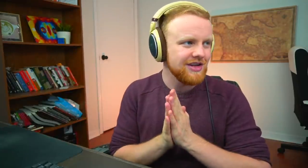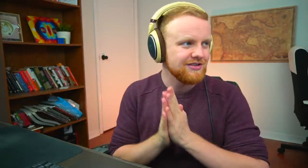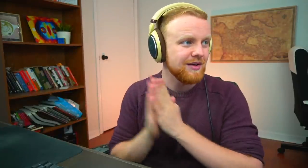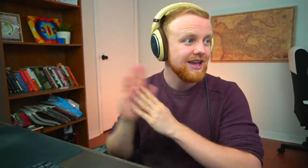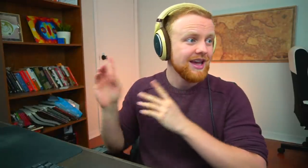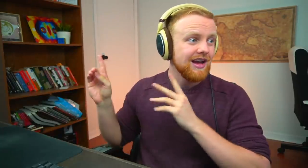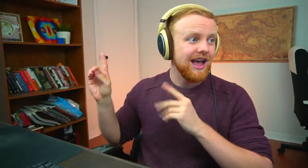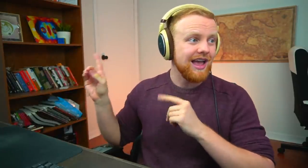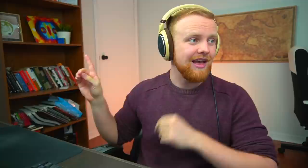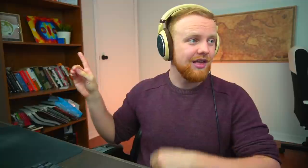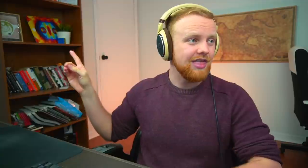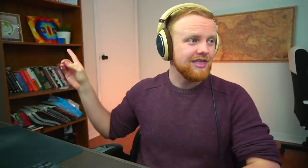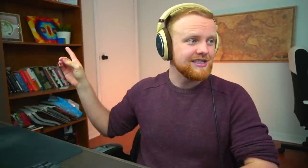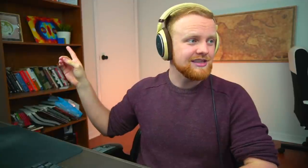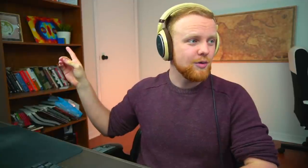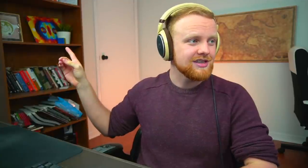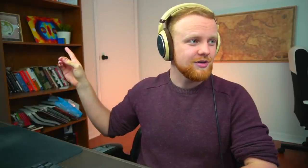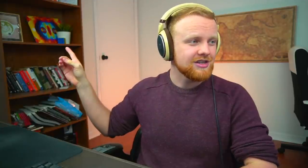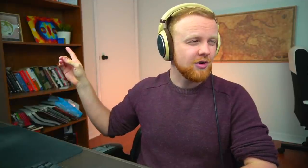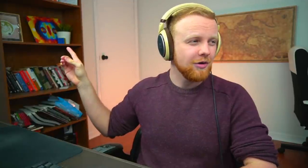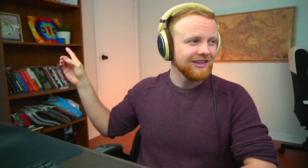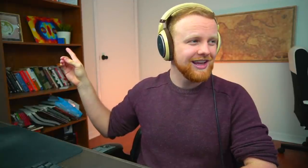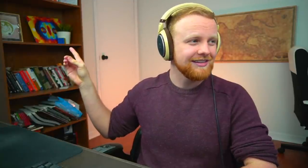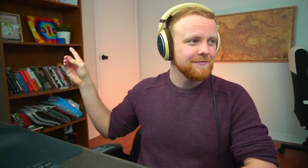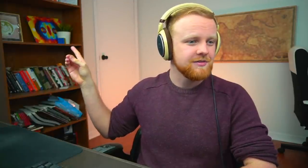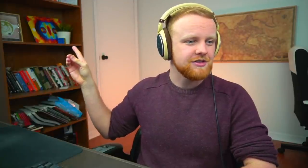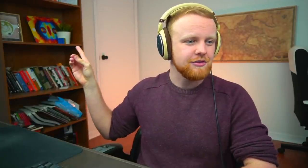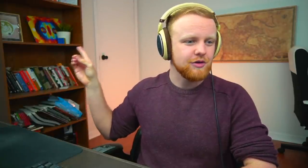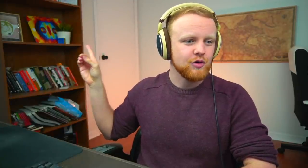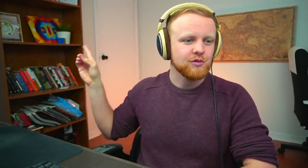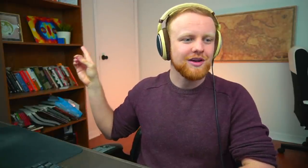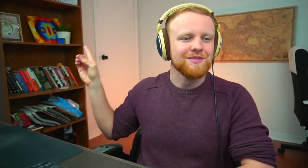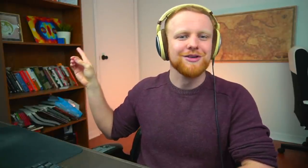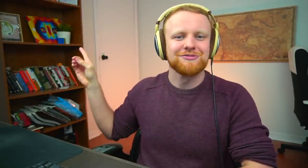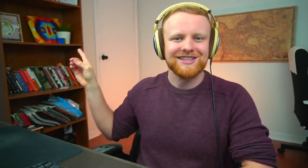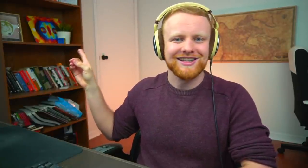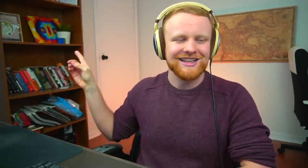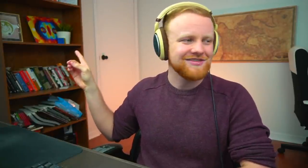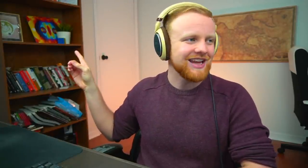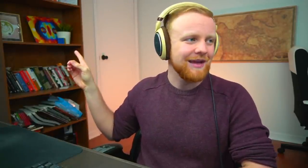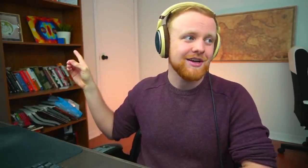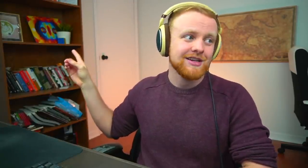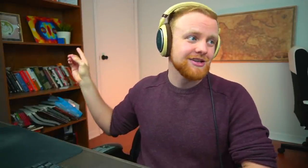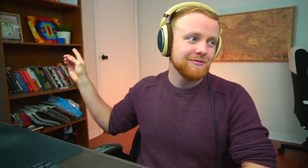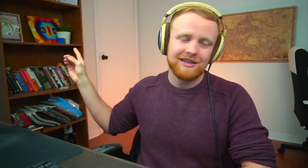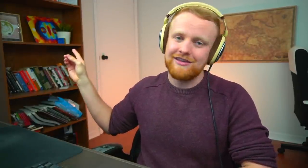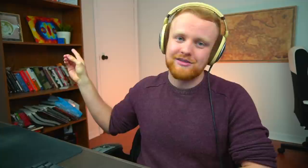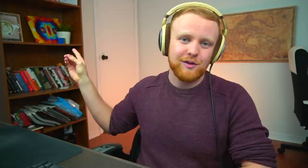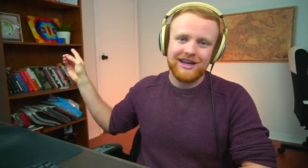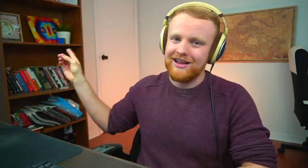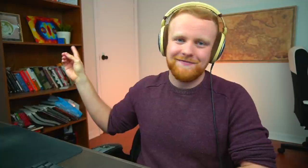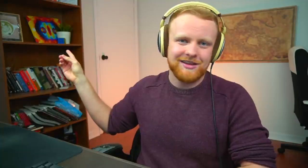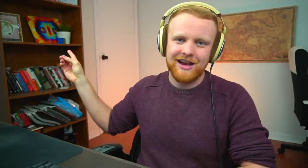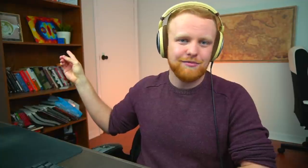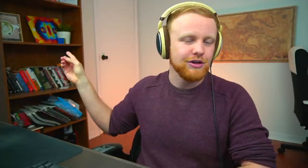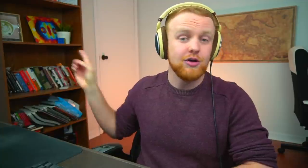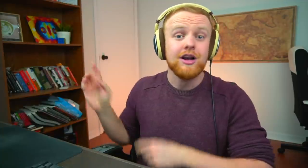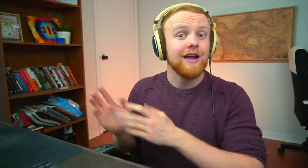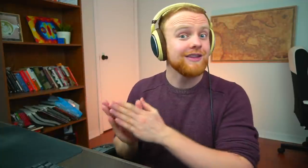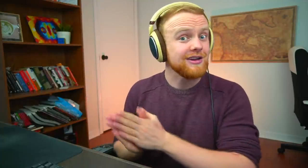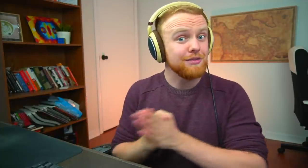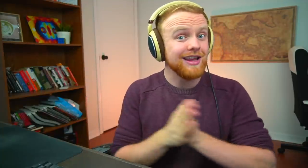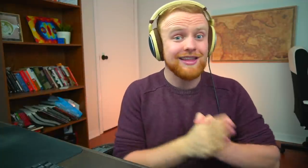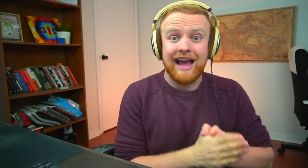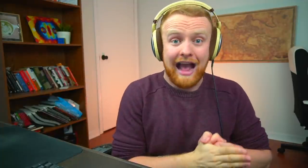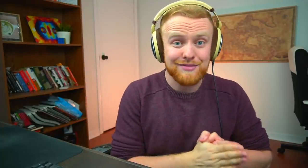on my videos, but this is always going to correlate to who's won the most recent Leafs game. So Leafs are winning, you got blue.